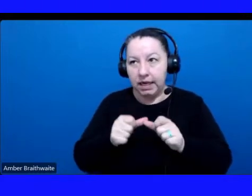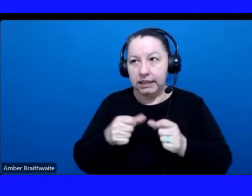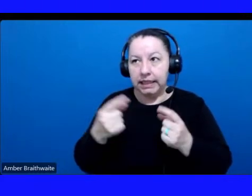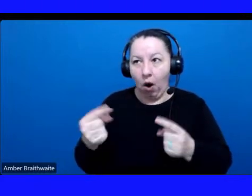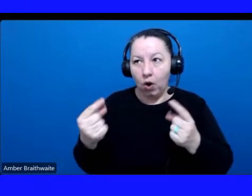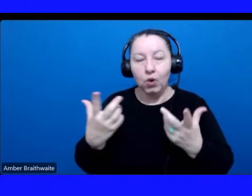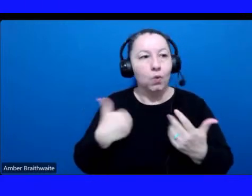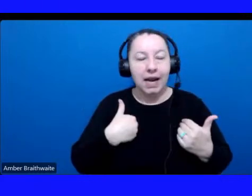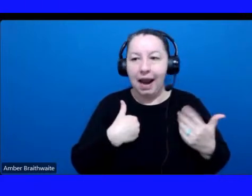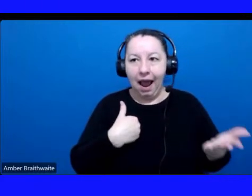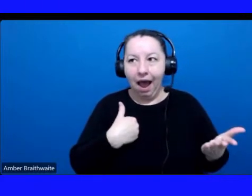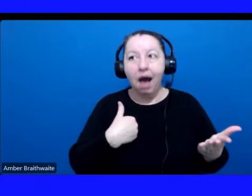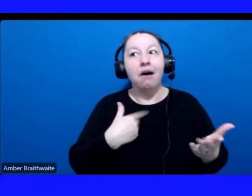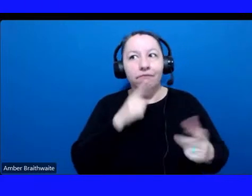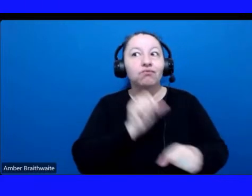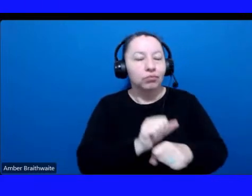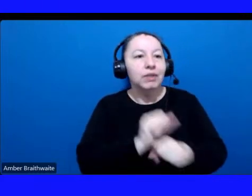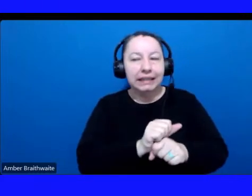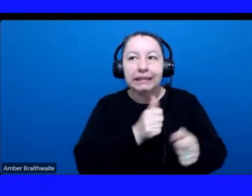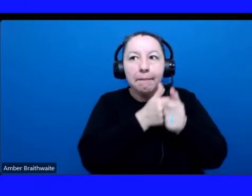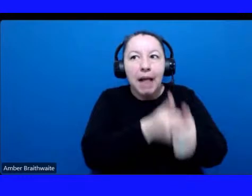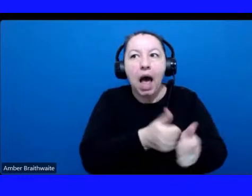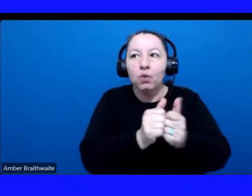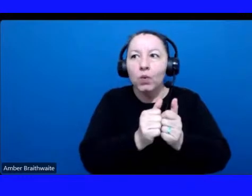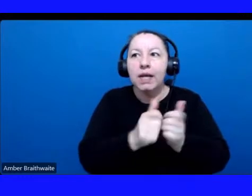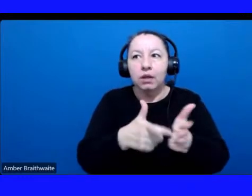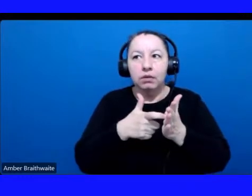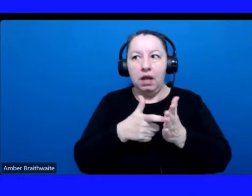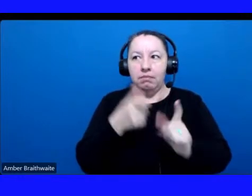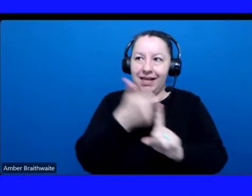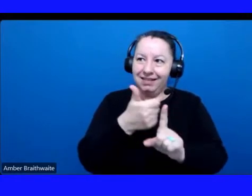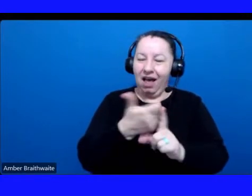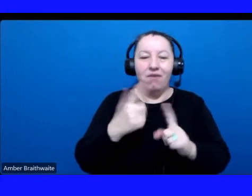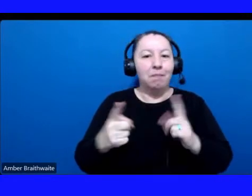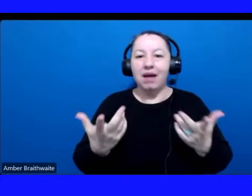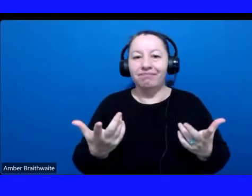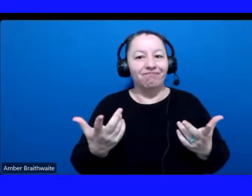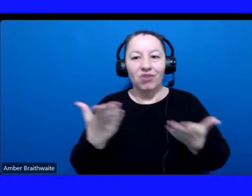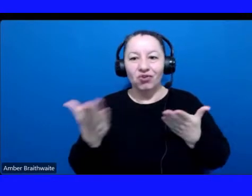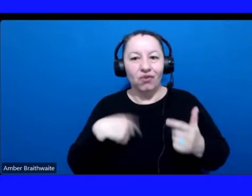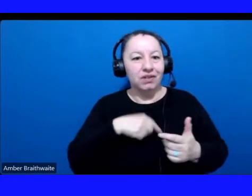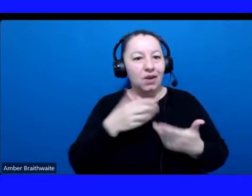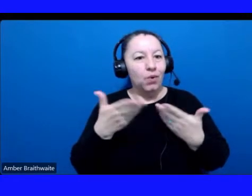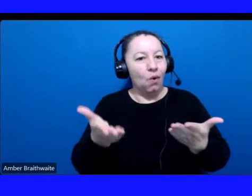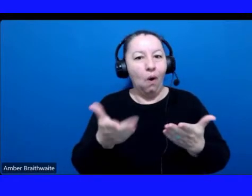is a city-funded contract, Patsy? Yes. Okay, thank you. Yeah.